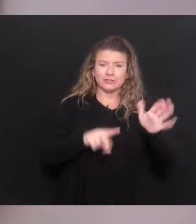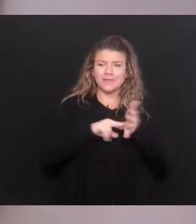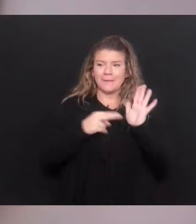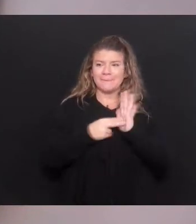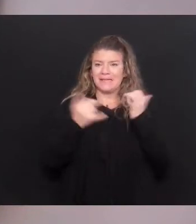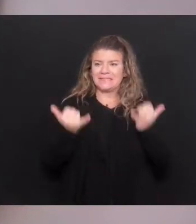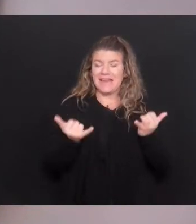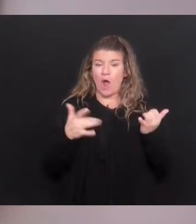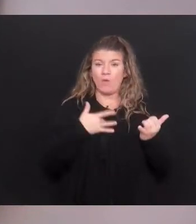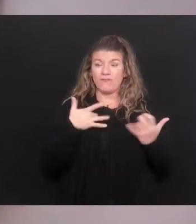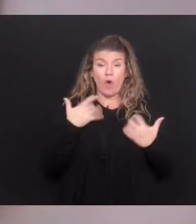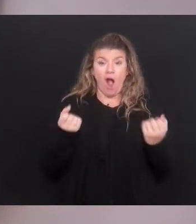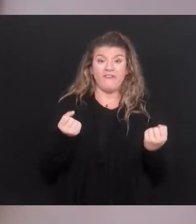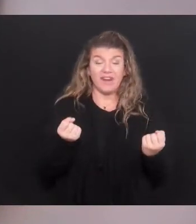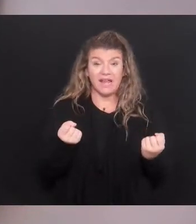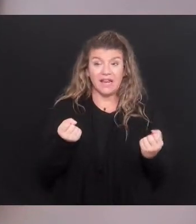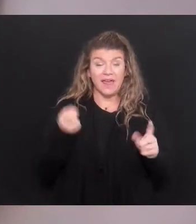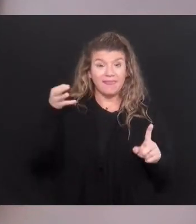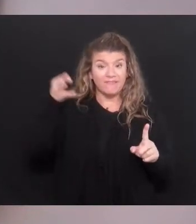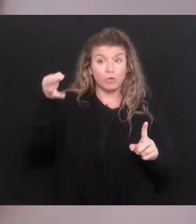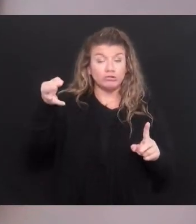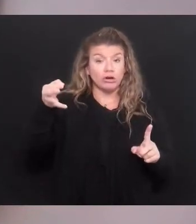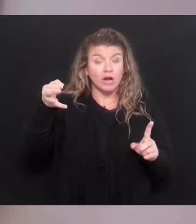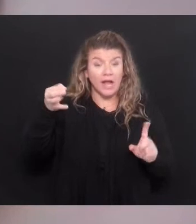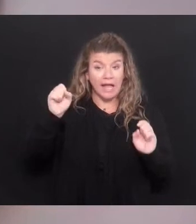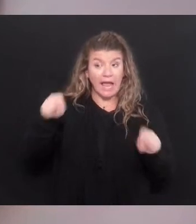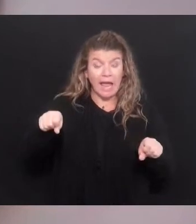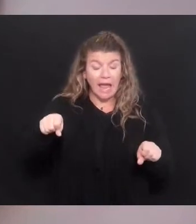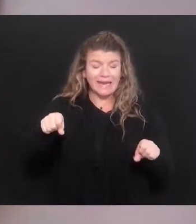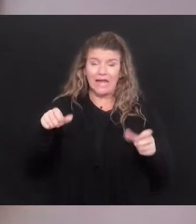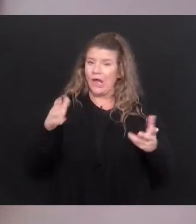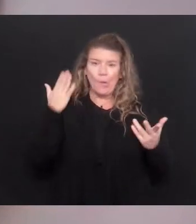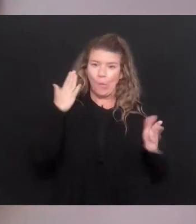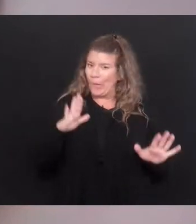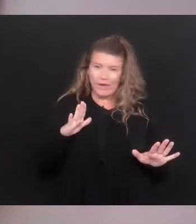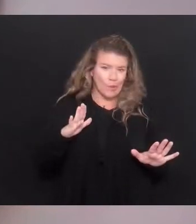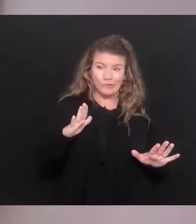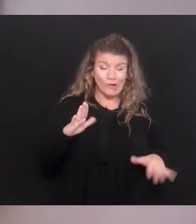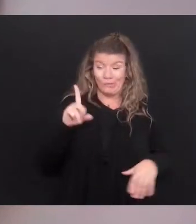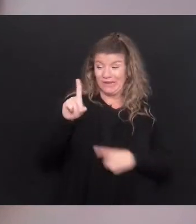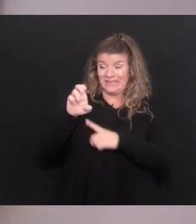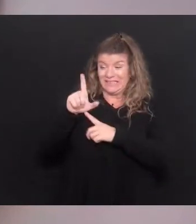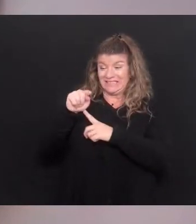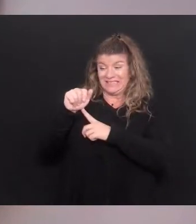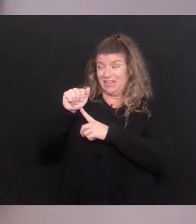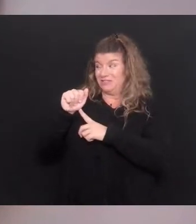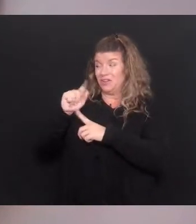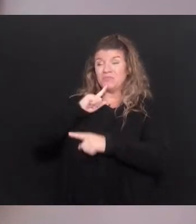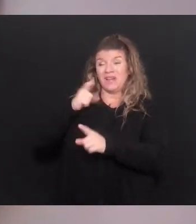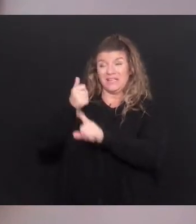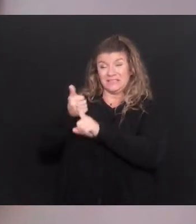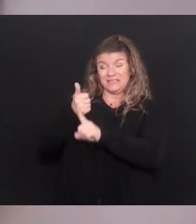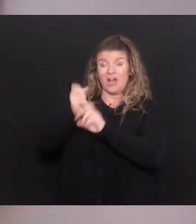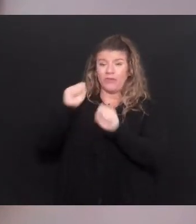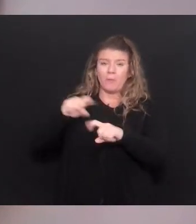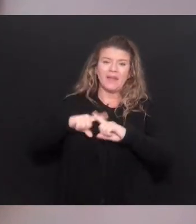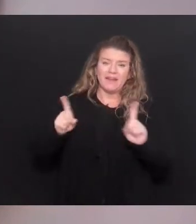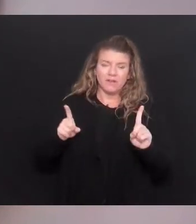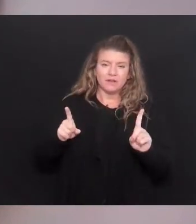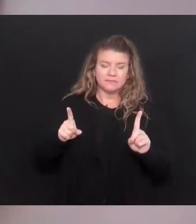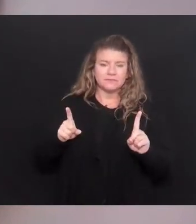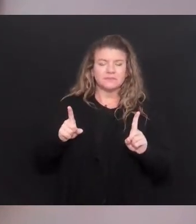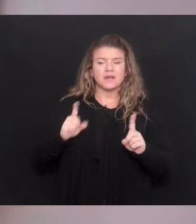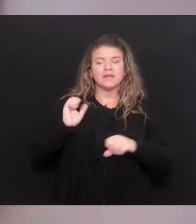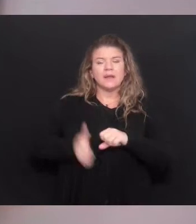about a future that has always, with the Delta variant, been a little different than projected. But based on our